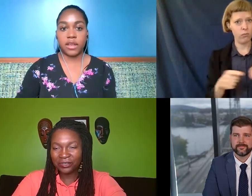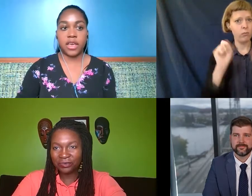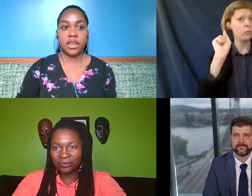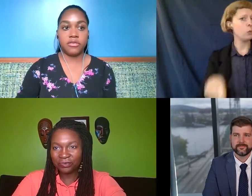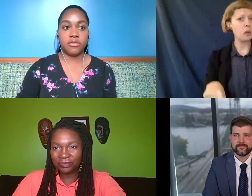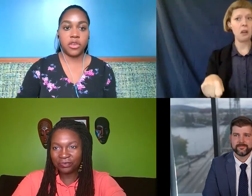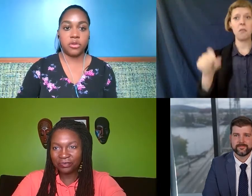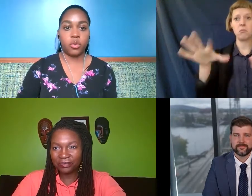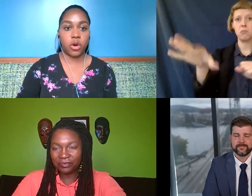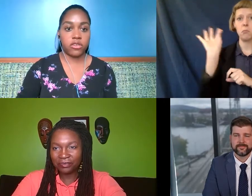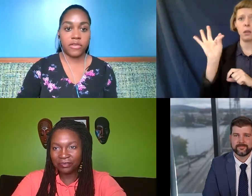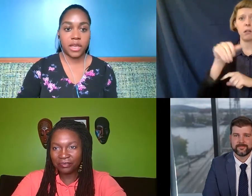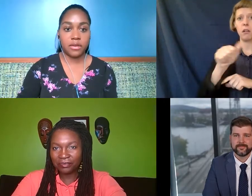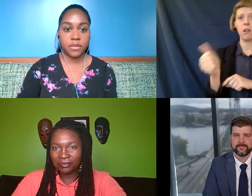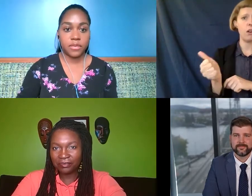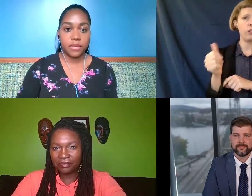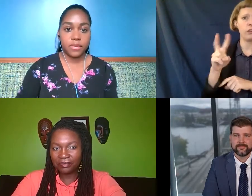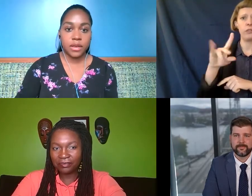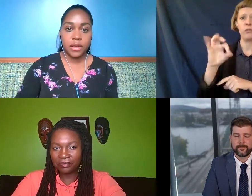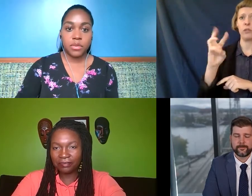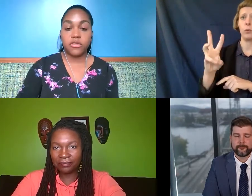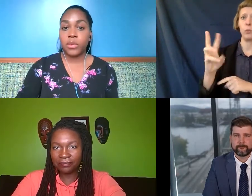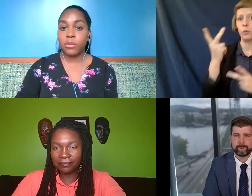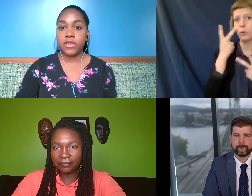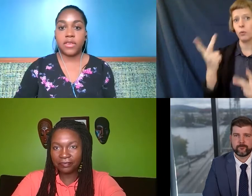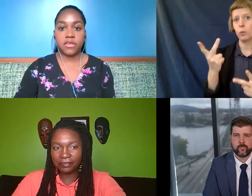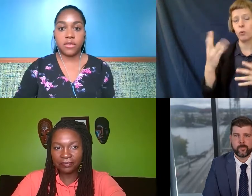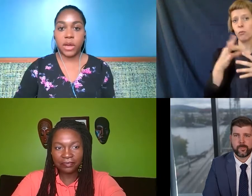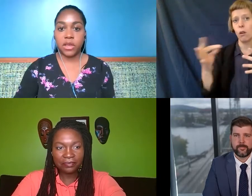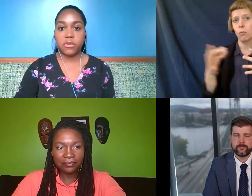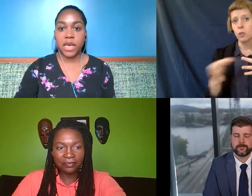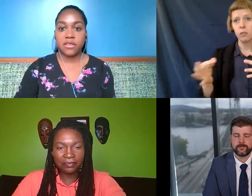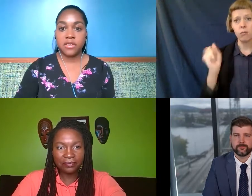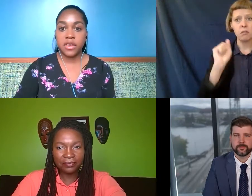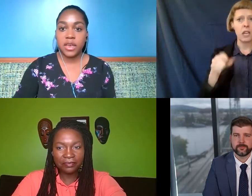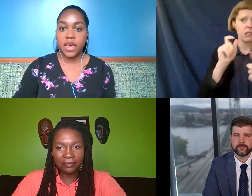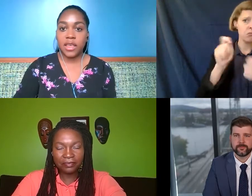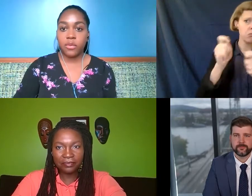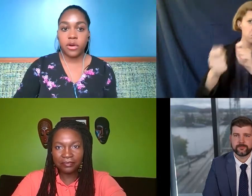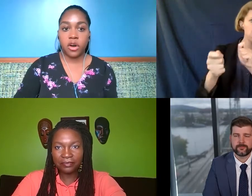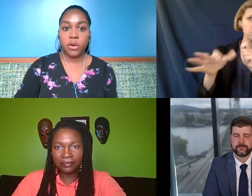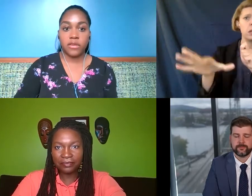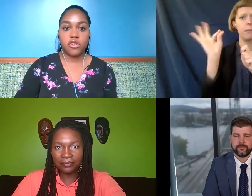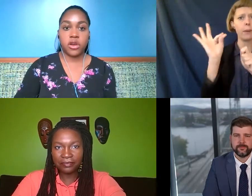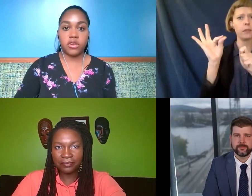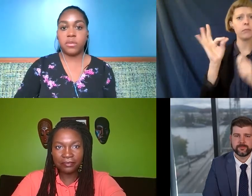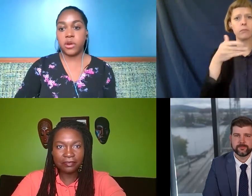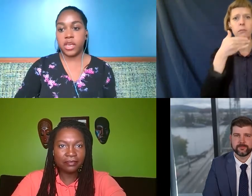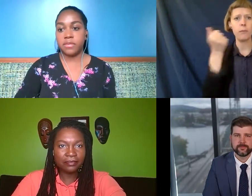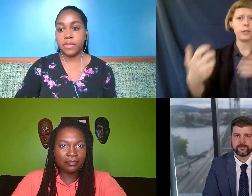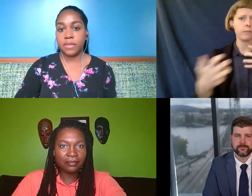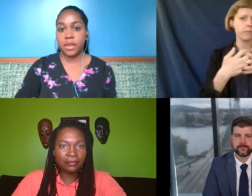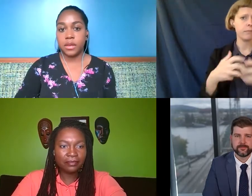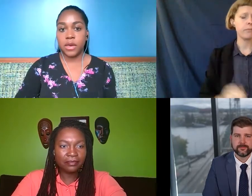and selecting a different view to watch the event. Please remember that this is a public space and that we are all part of a shared